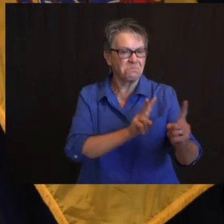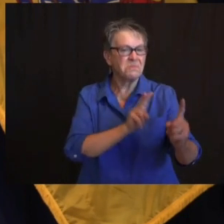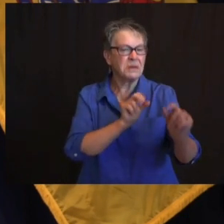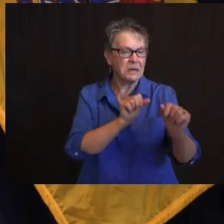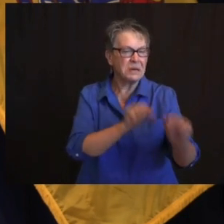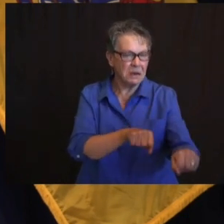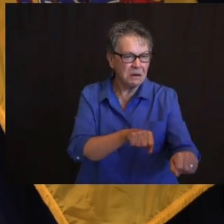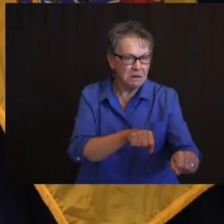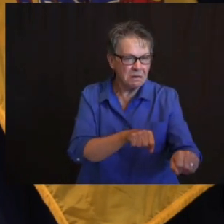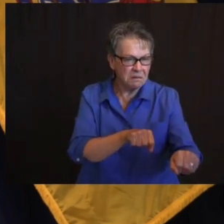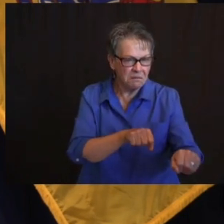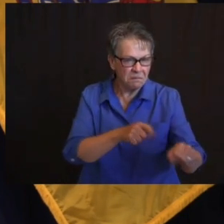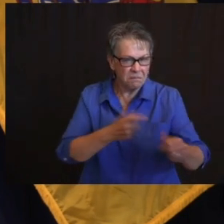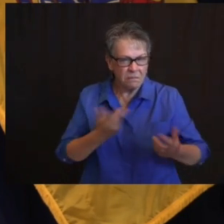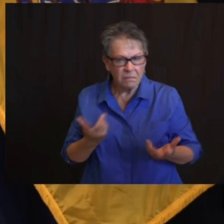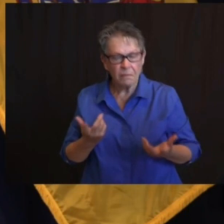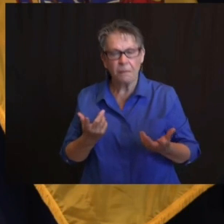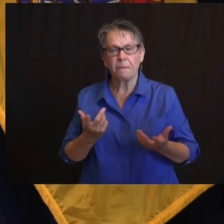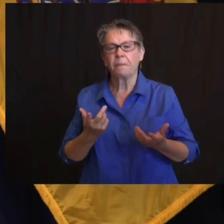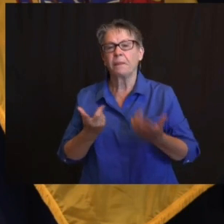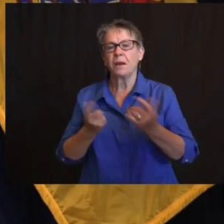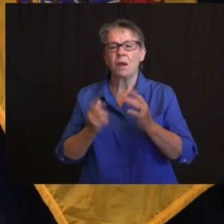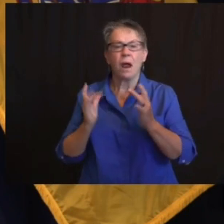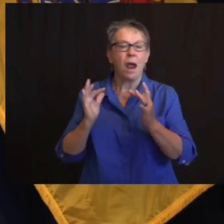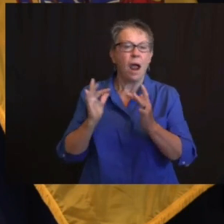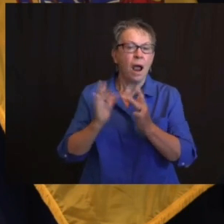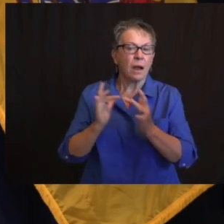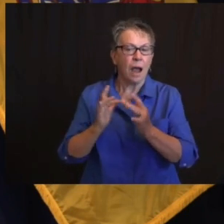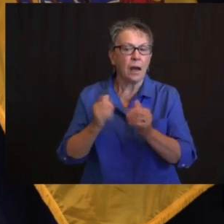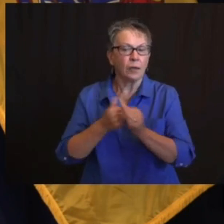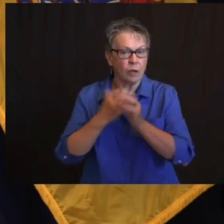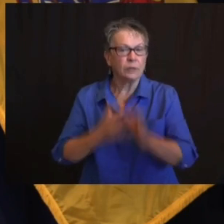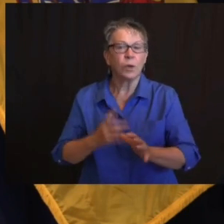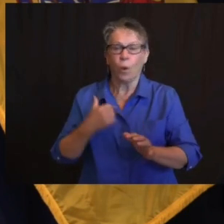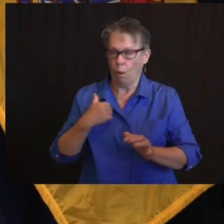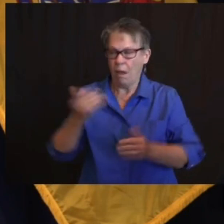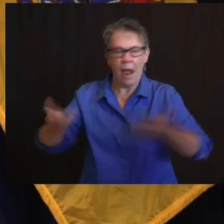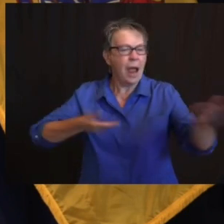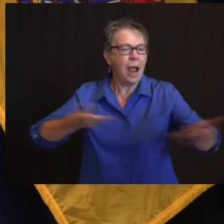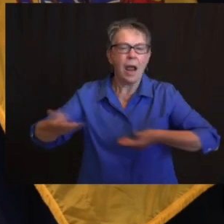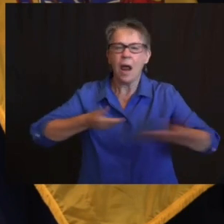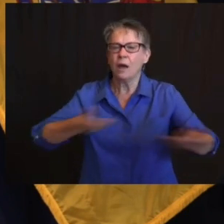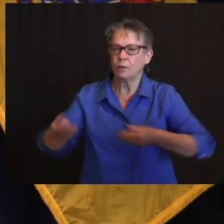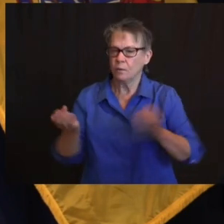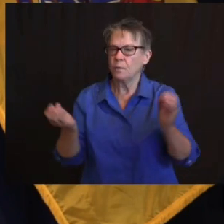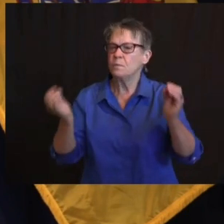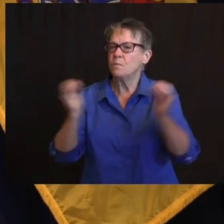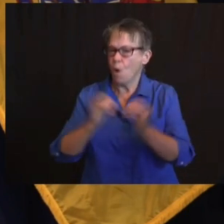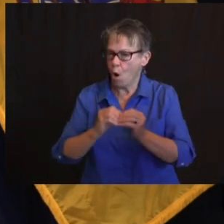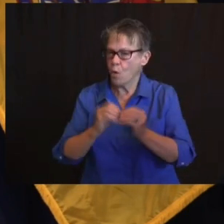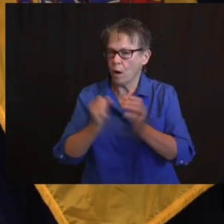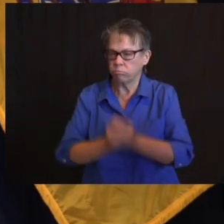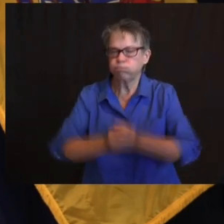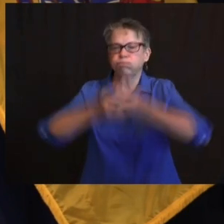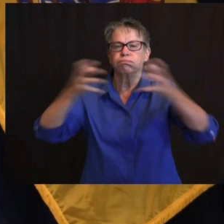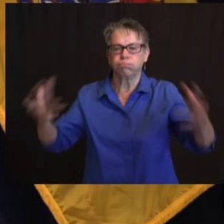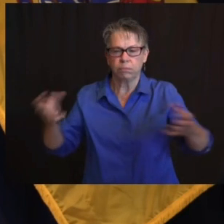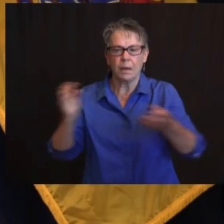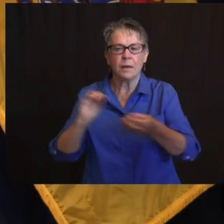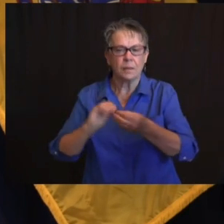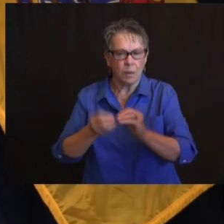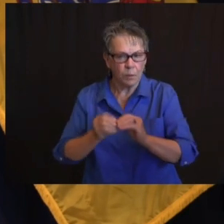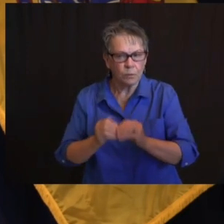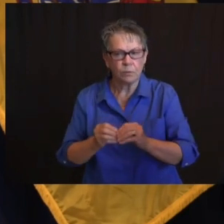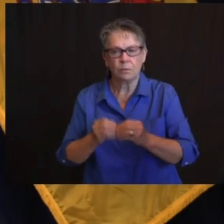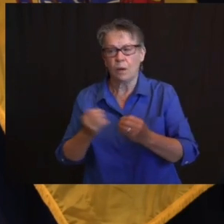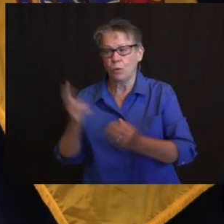hiring more. And then in the range that we've sort of given, I think, is 2,500 to 4,000, and that's a range, unless Judy tells me otherwise,